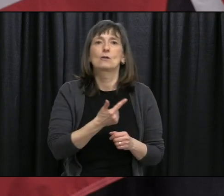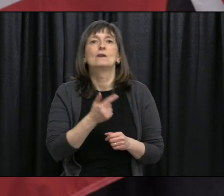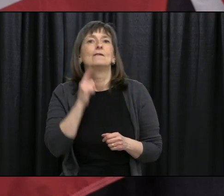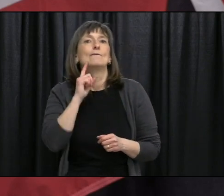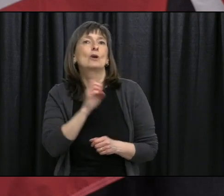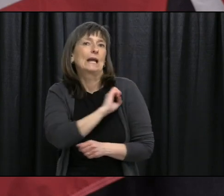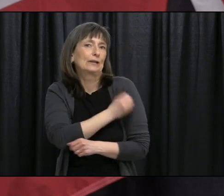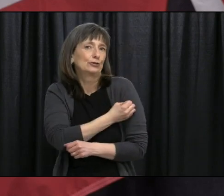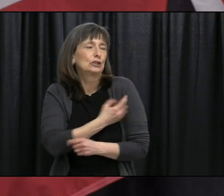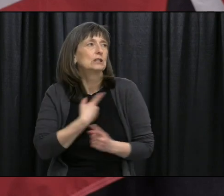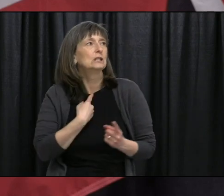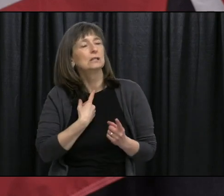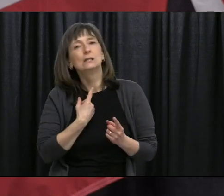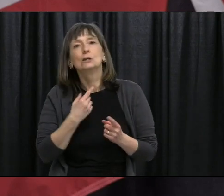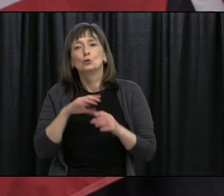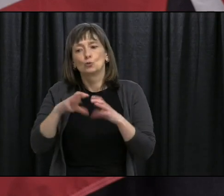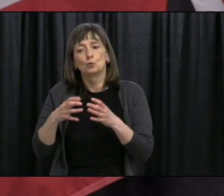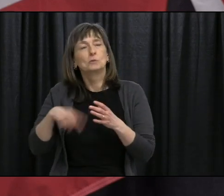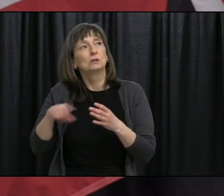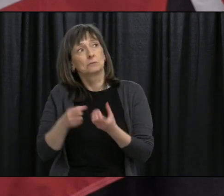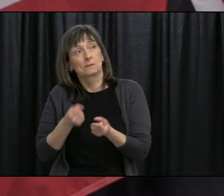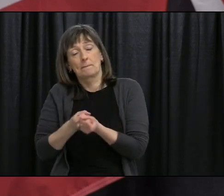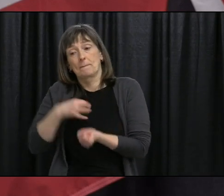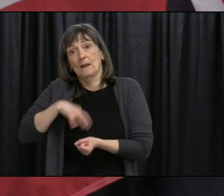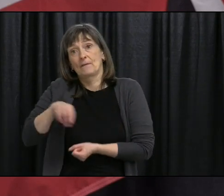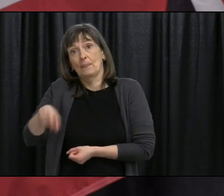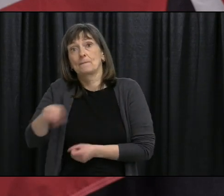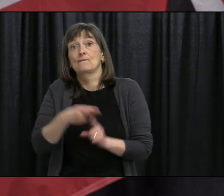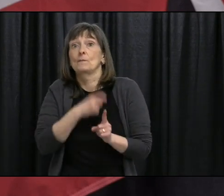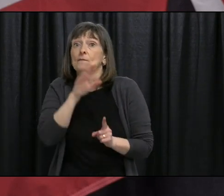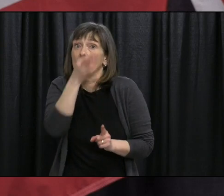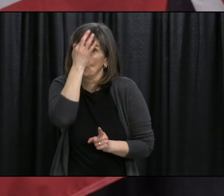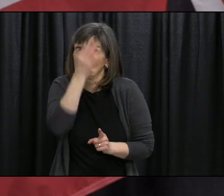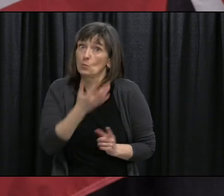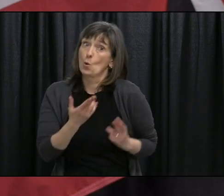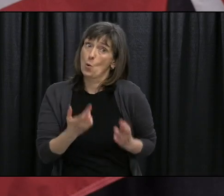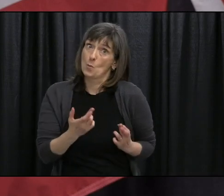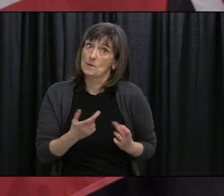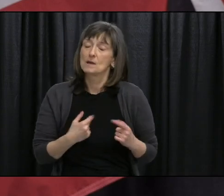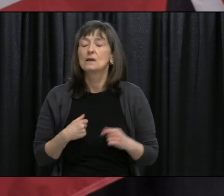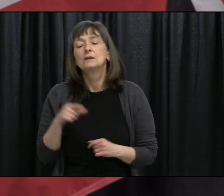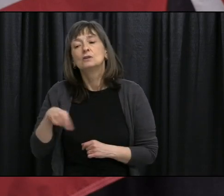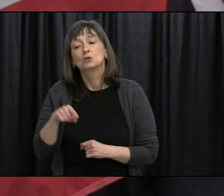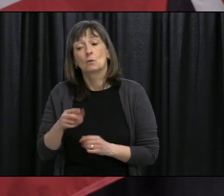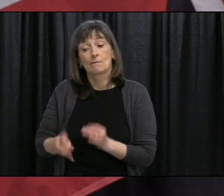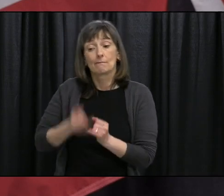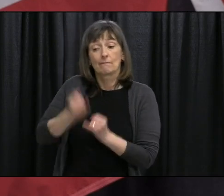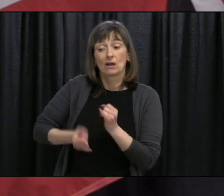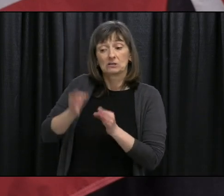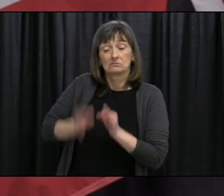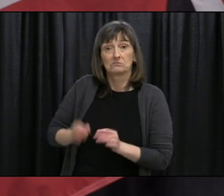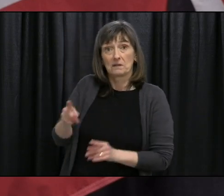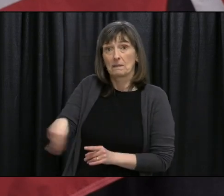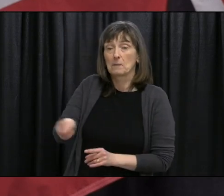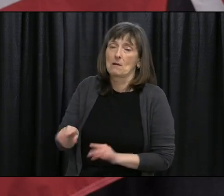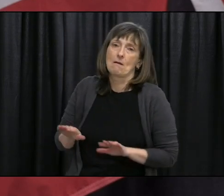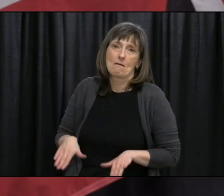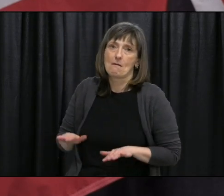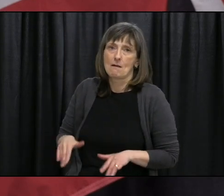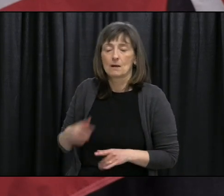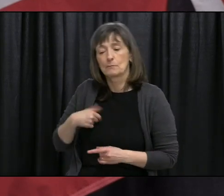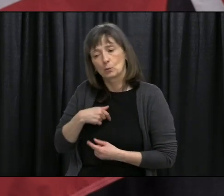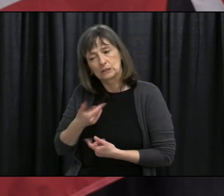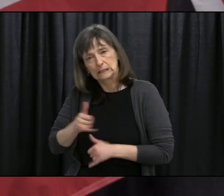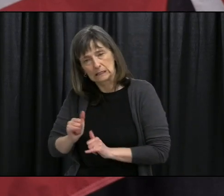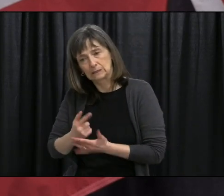with this group. So right now, from what I know, a final decision hasn't been made yet, but we want to make sure that we do everything we can as a province